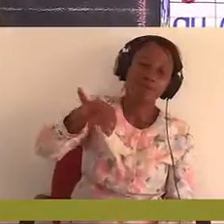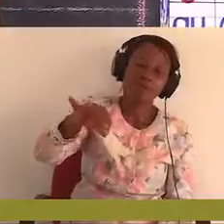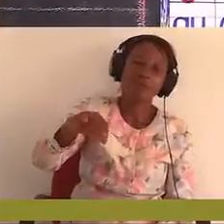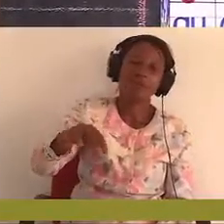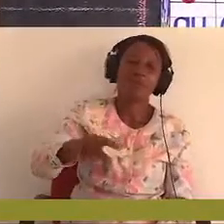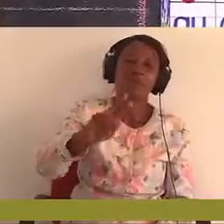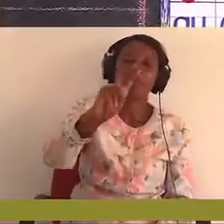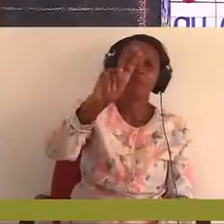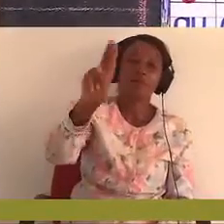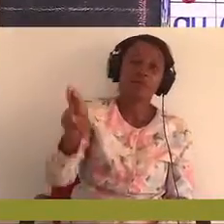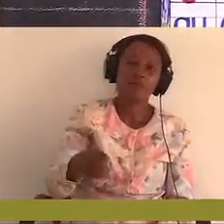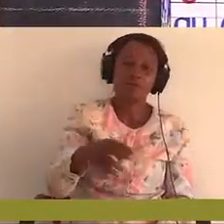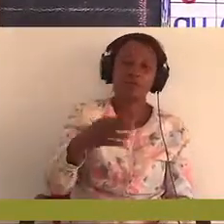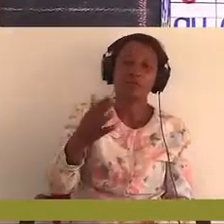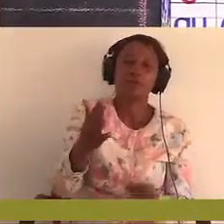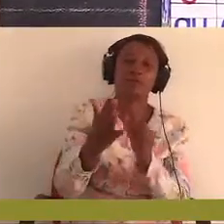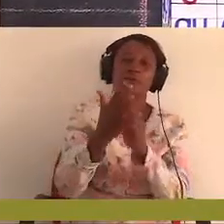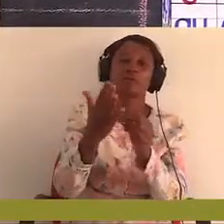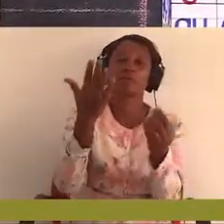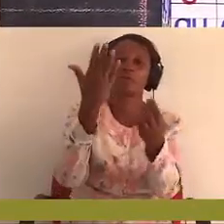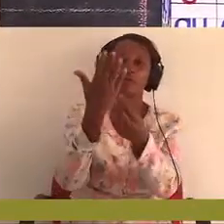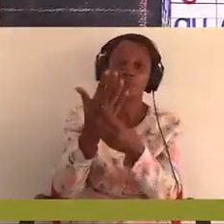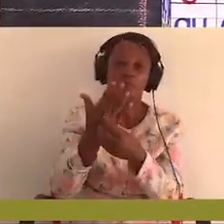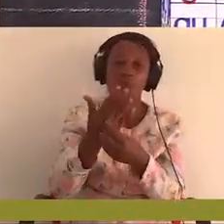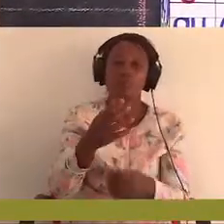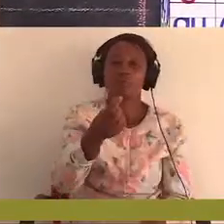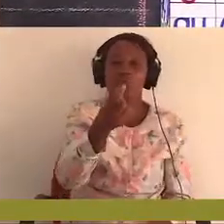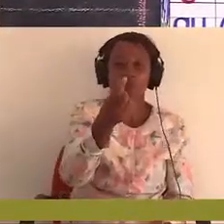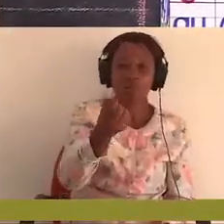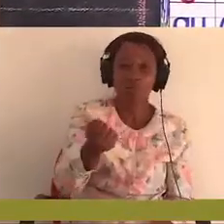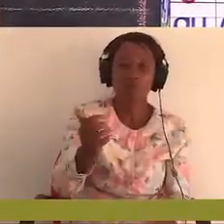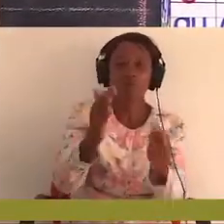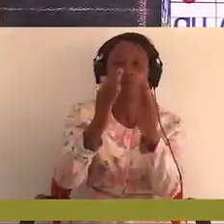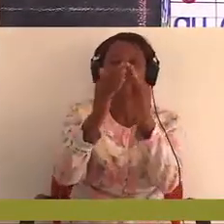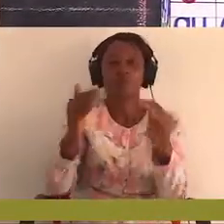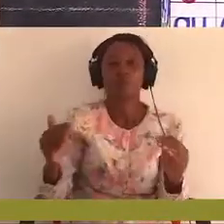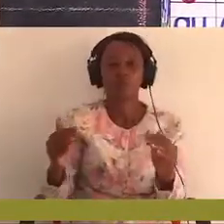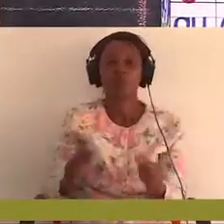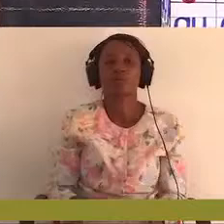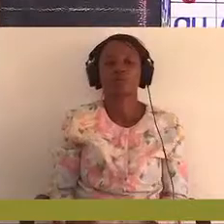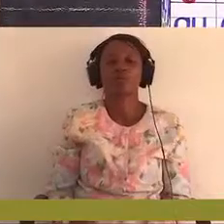moved into a new house.